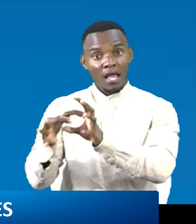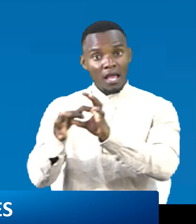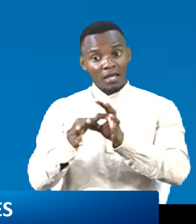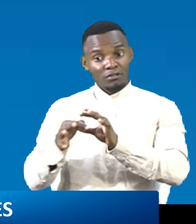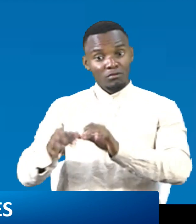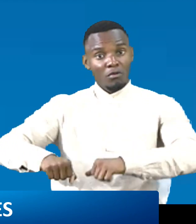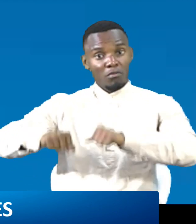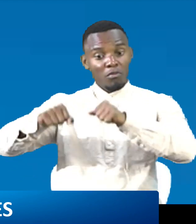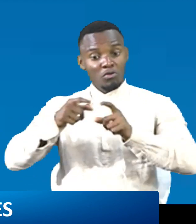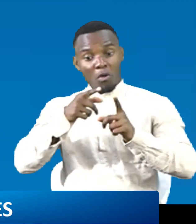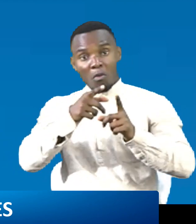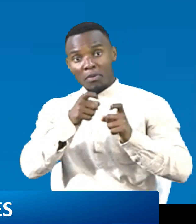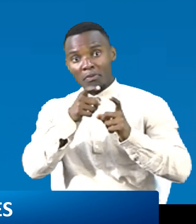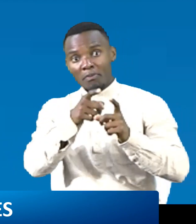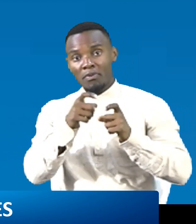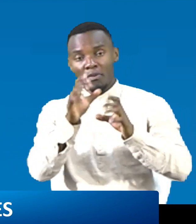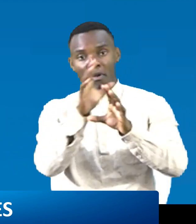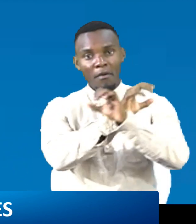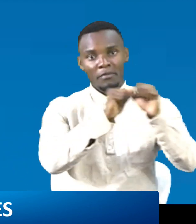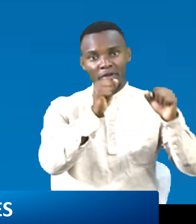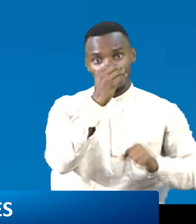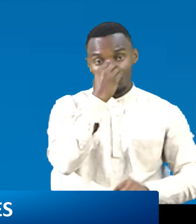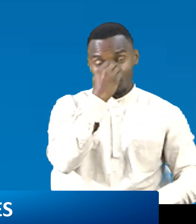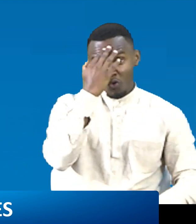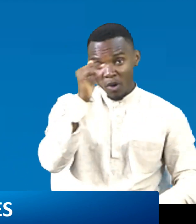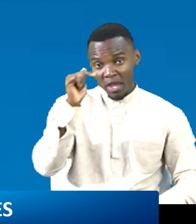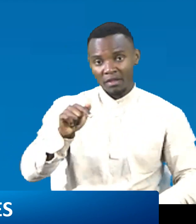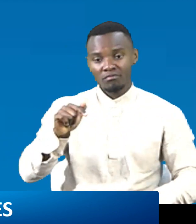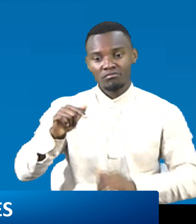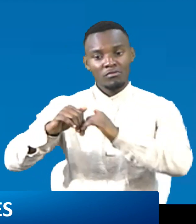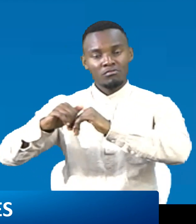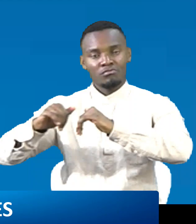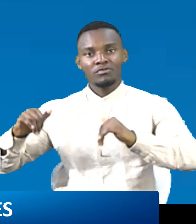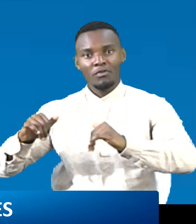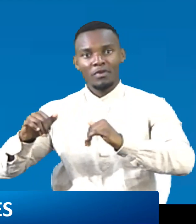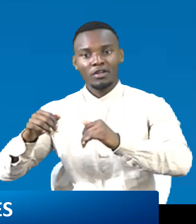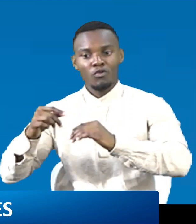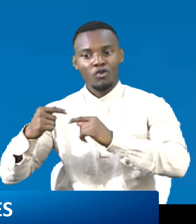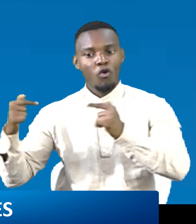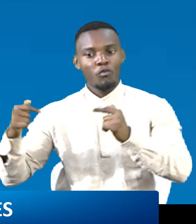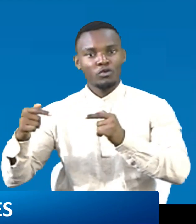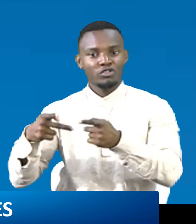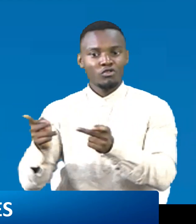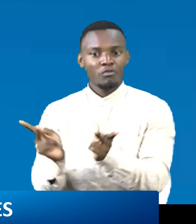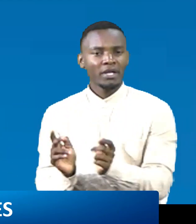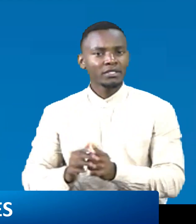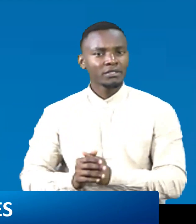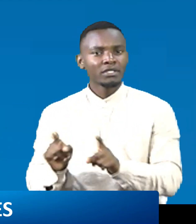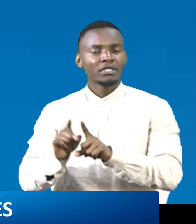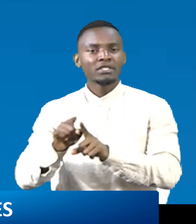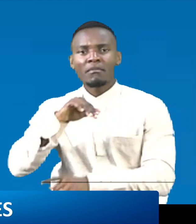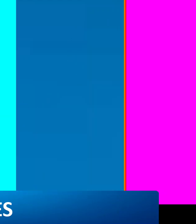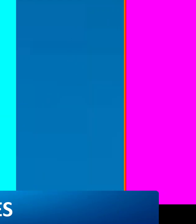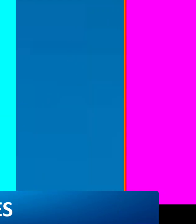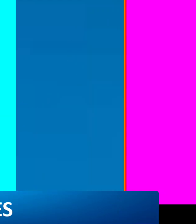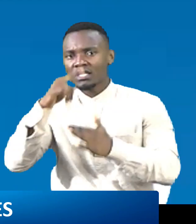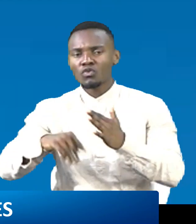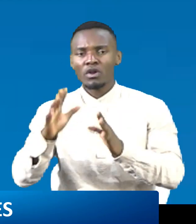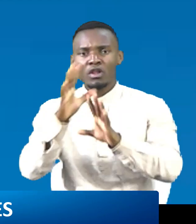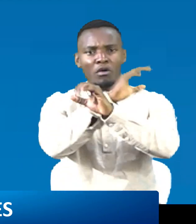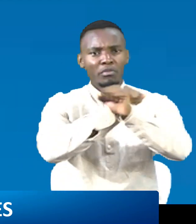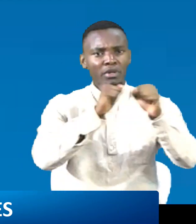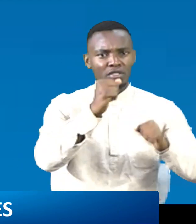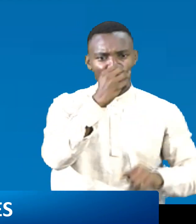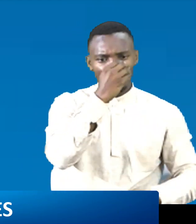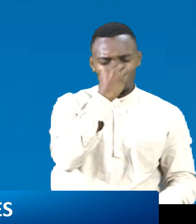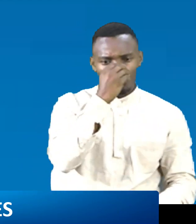It's out at President Ruto for dividing the opposition. Now, Azimio leader Raila Odinga has hit out at President William Ruto for what he